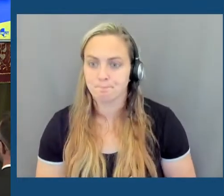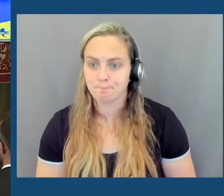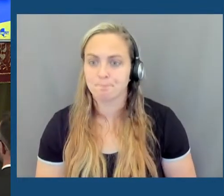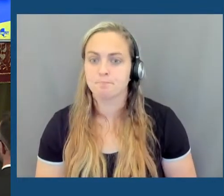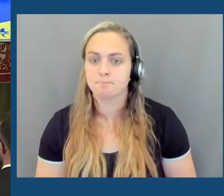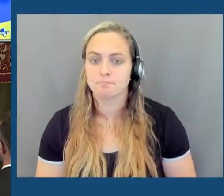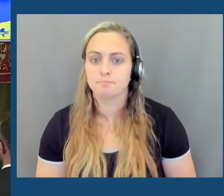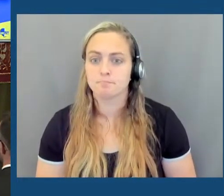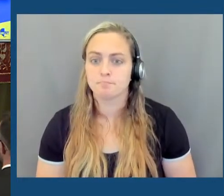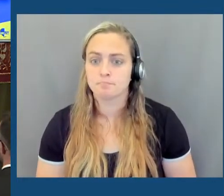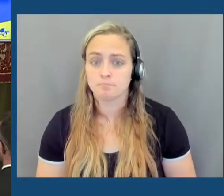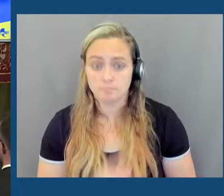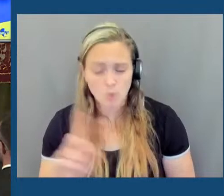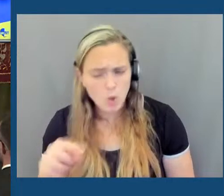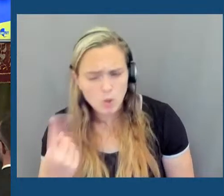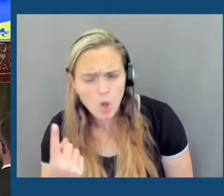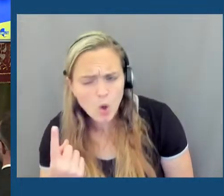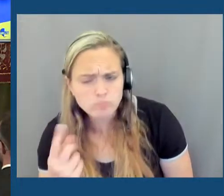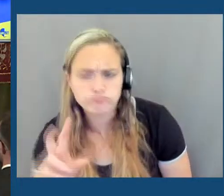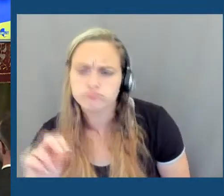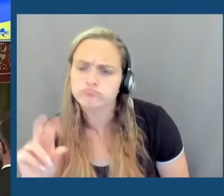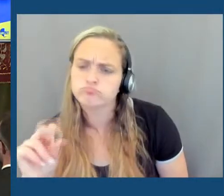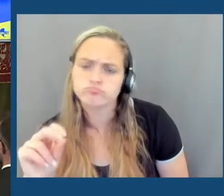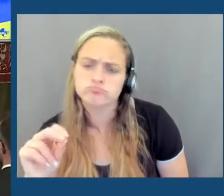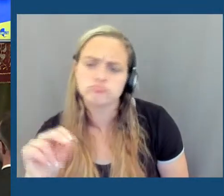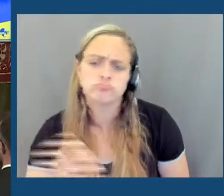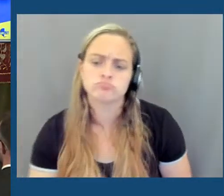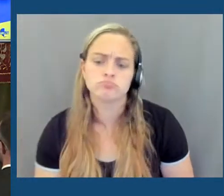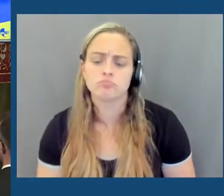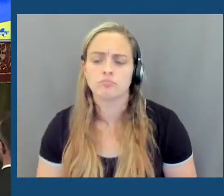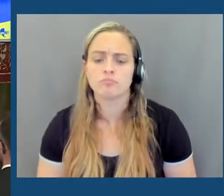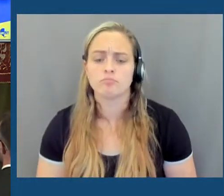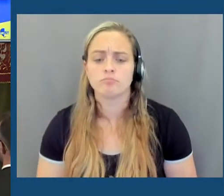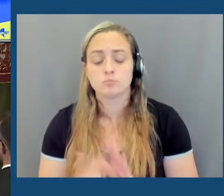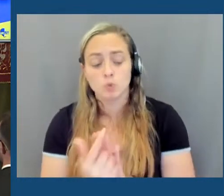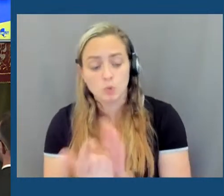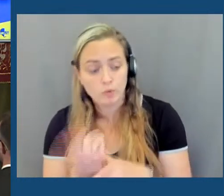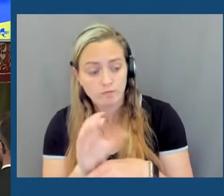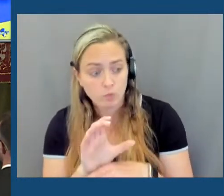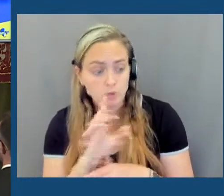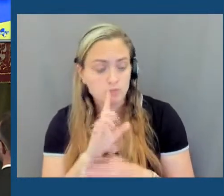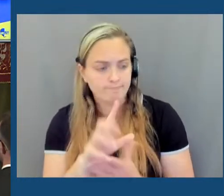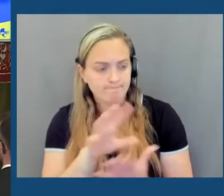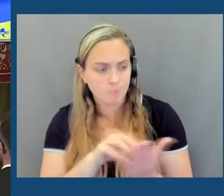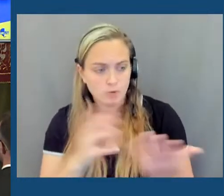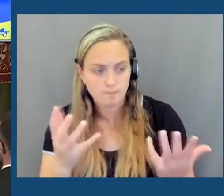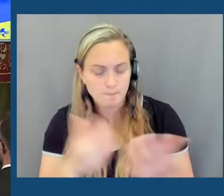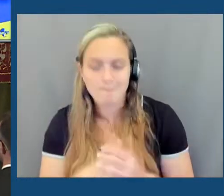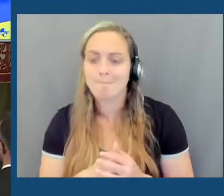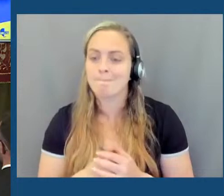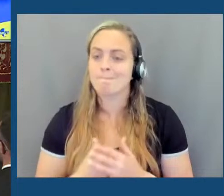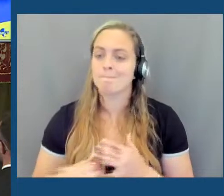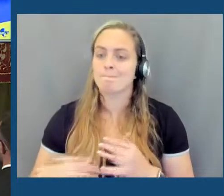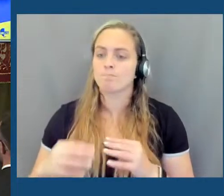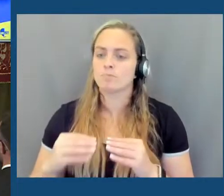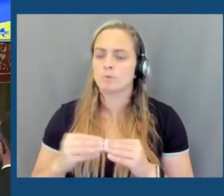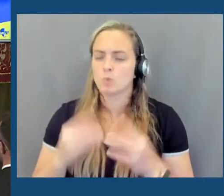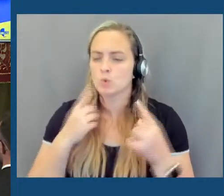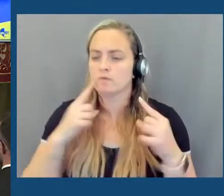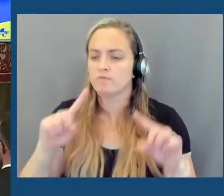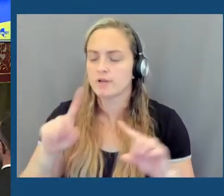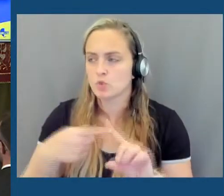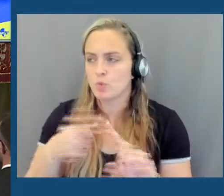not doing this alone. Over the years, law enforcement has learned that we are much more effective when we work